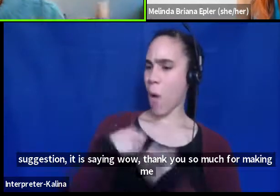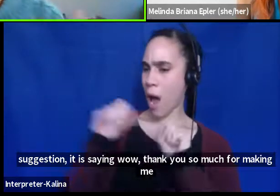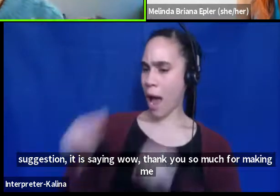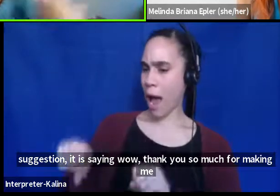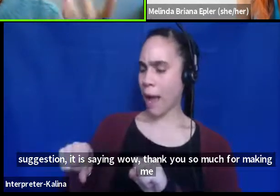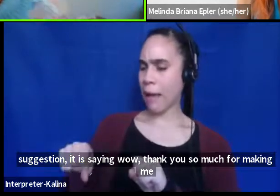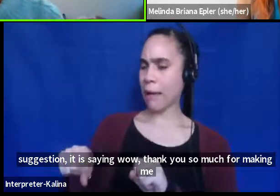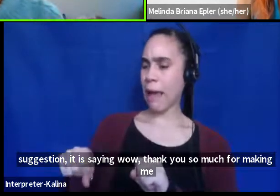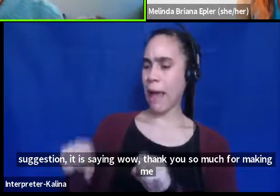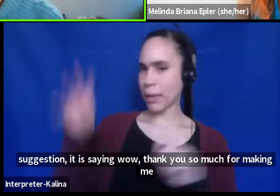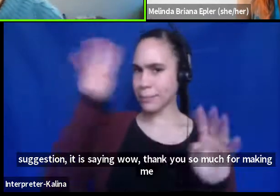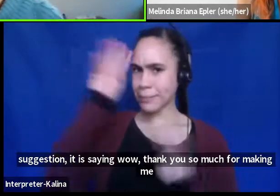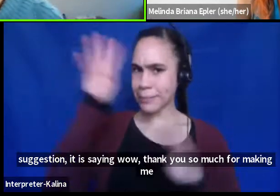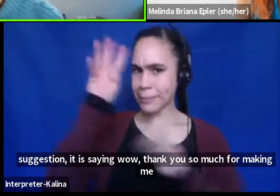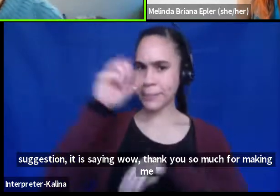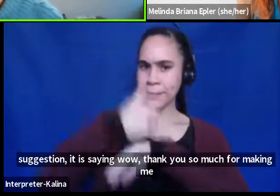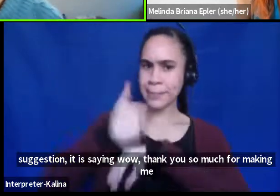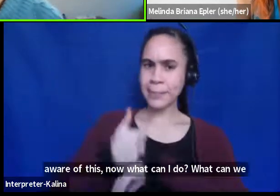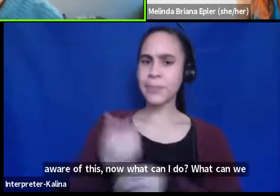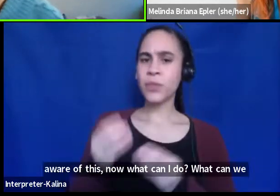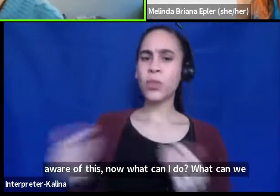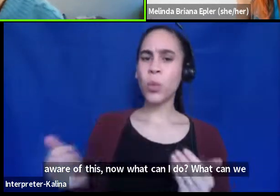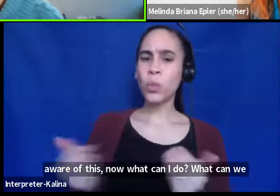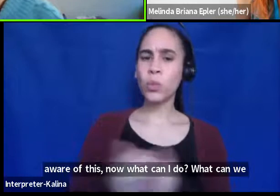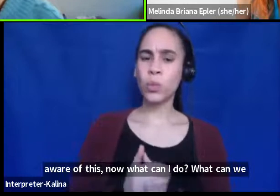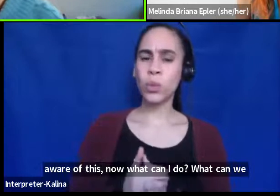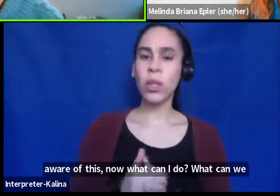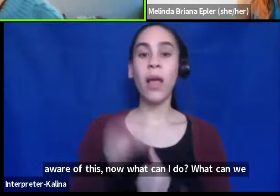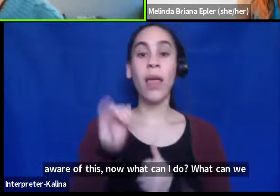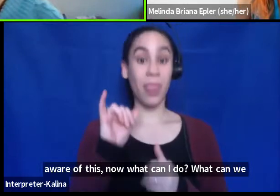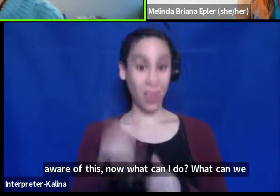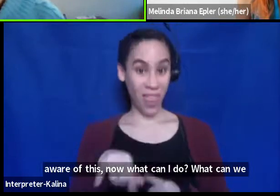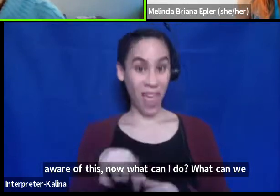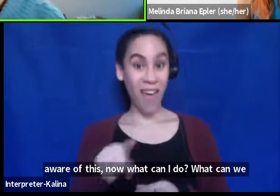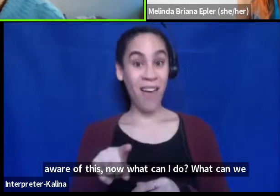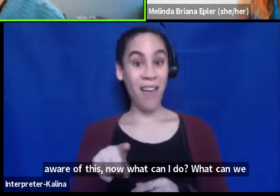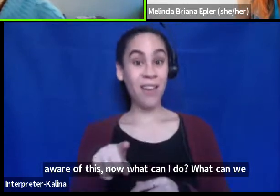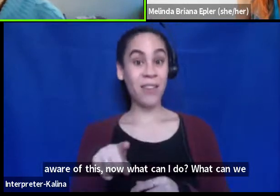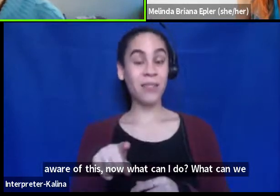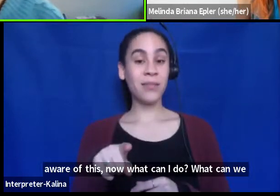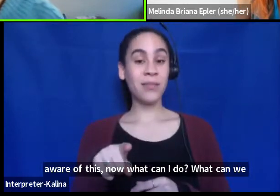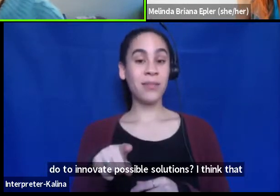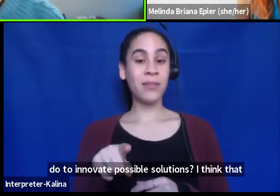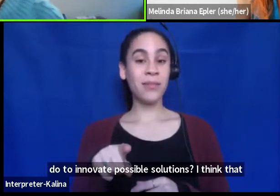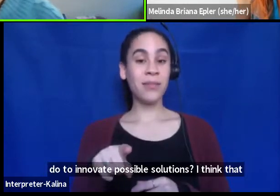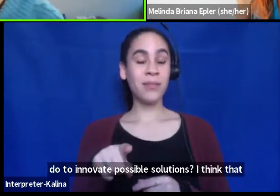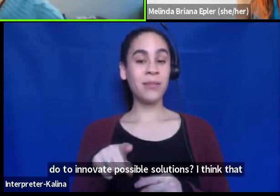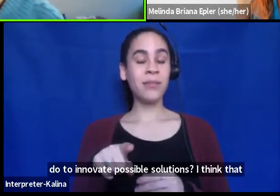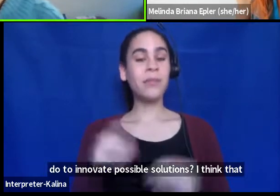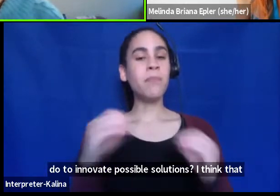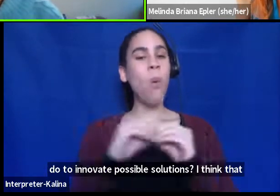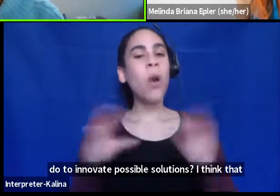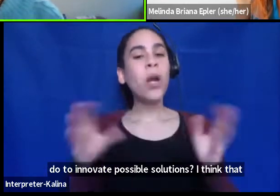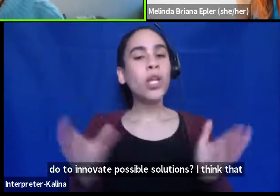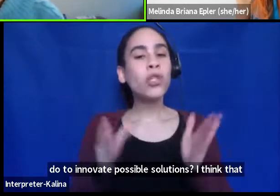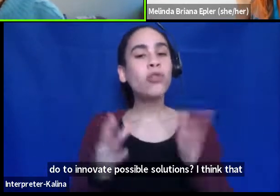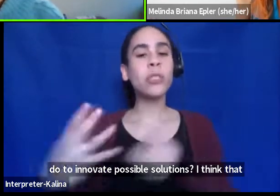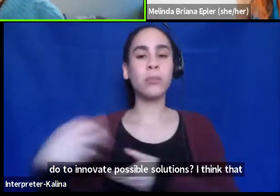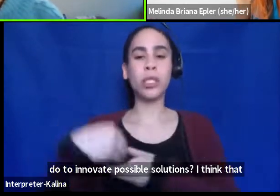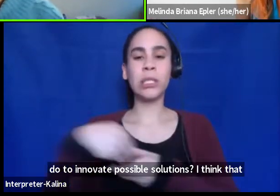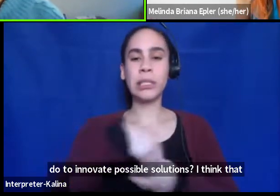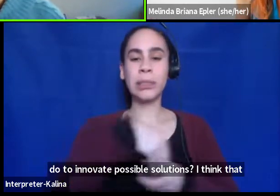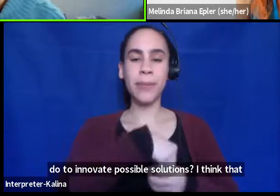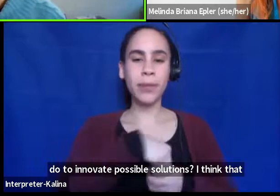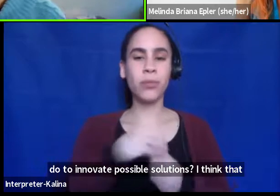to innovate possible solutions? I think that encourages a whole lot more participation. And something else that